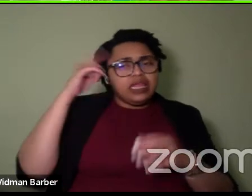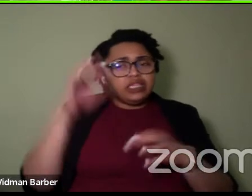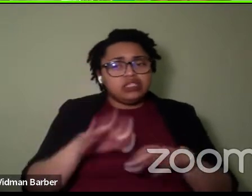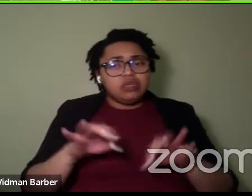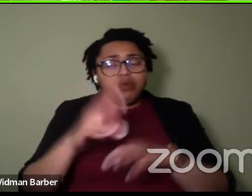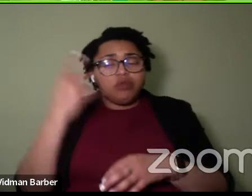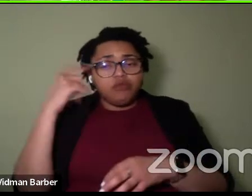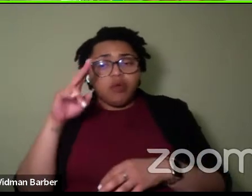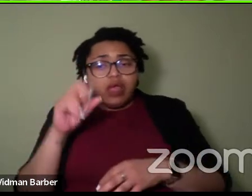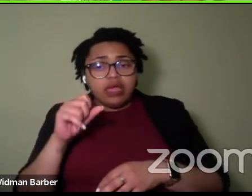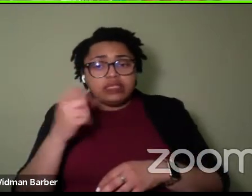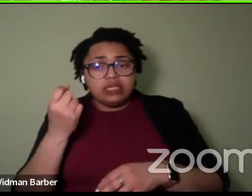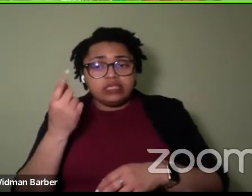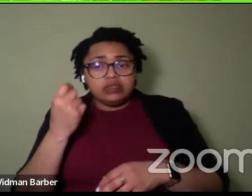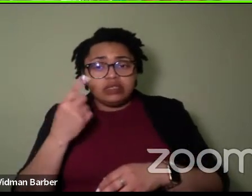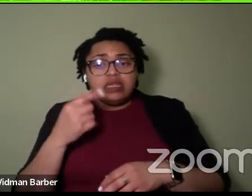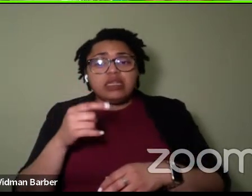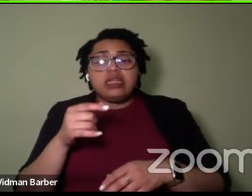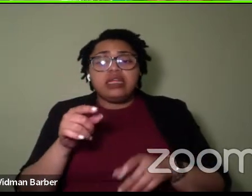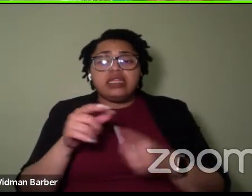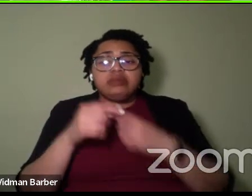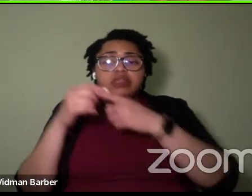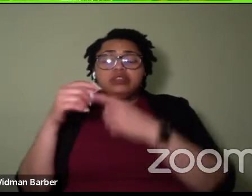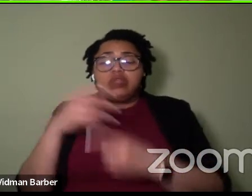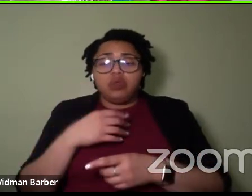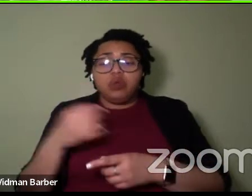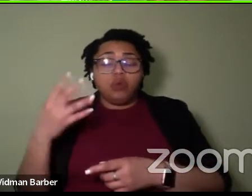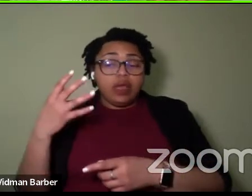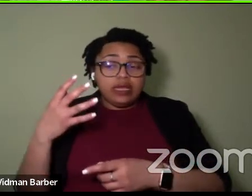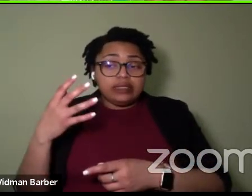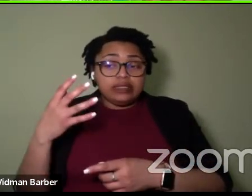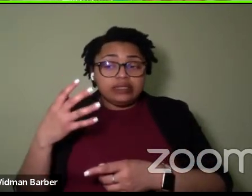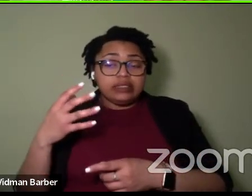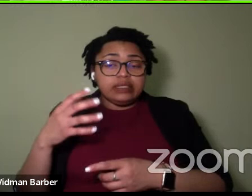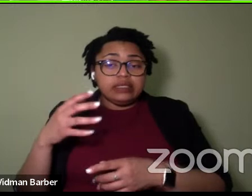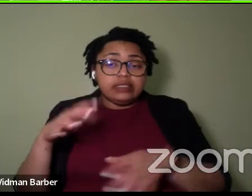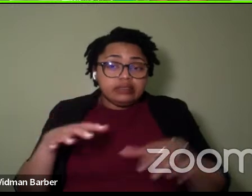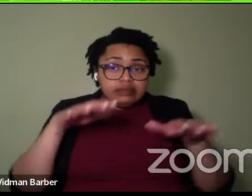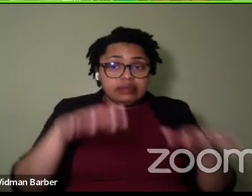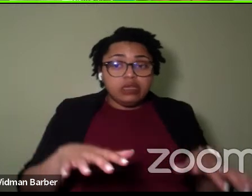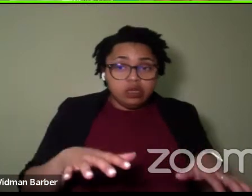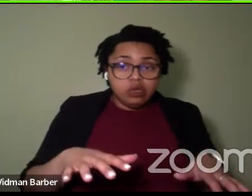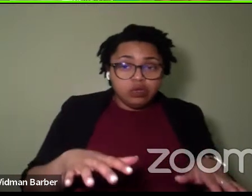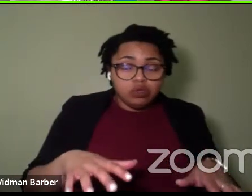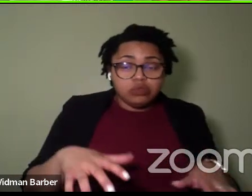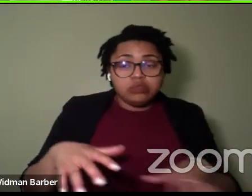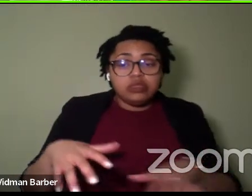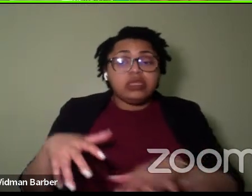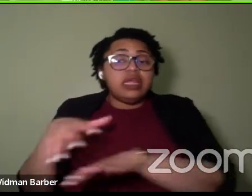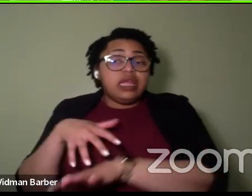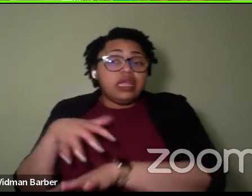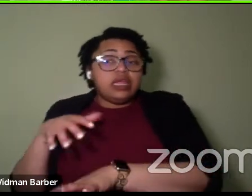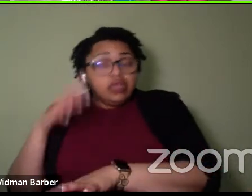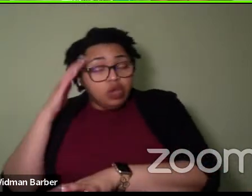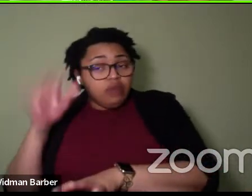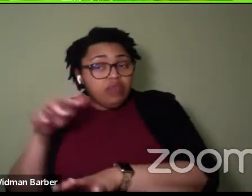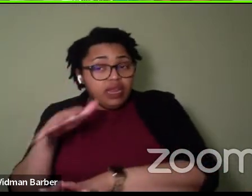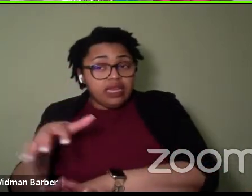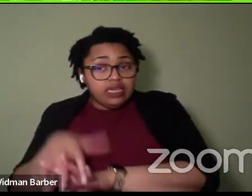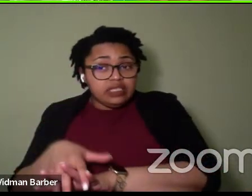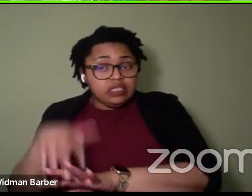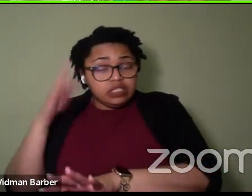understand, especially, white sellers, that indigenous knowledges, especially sacred knowledge, has been stolen and it has been published